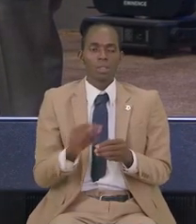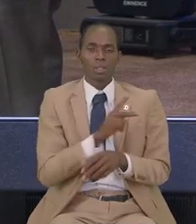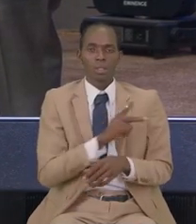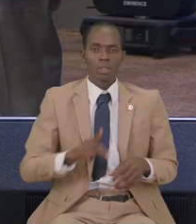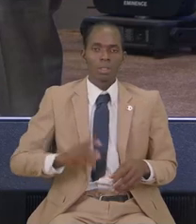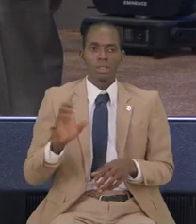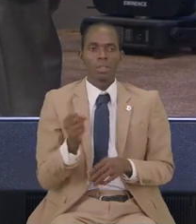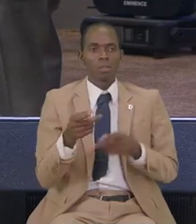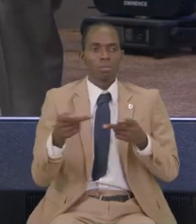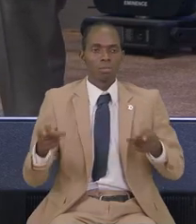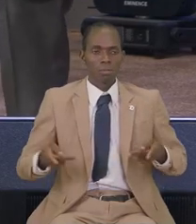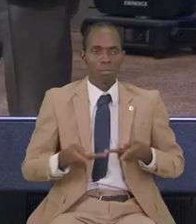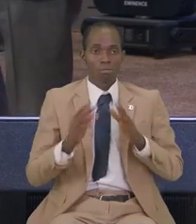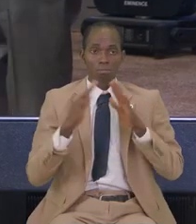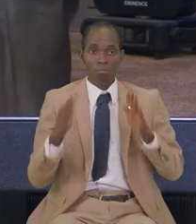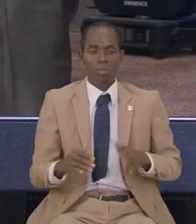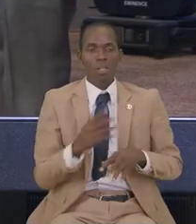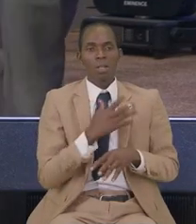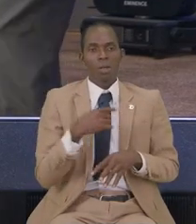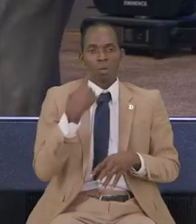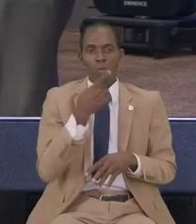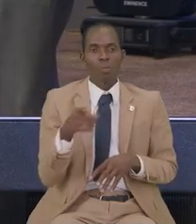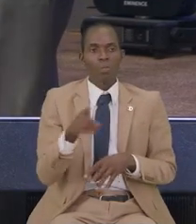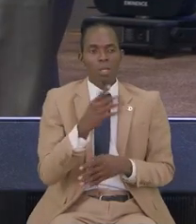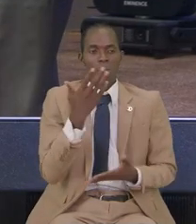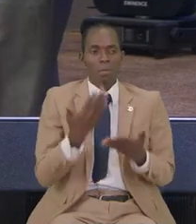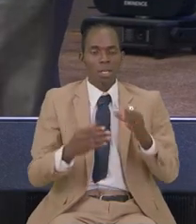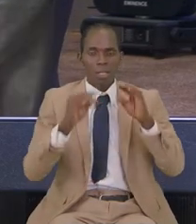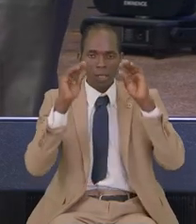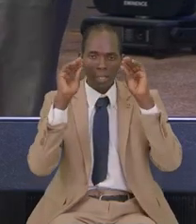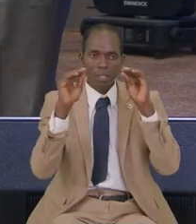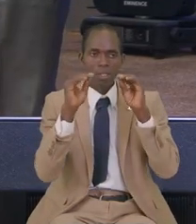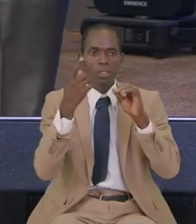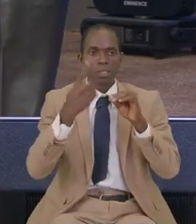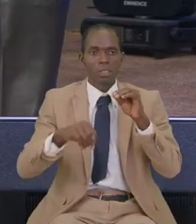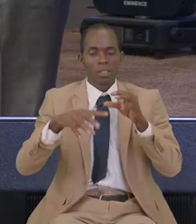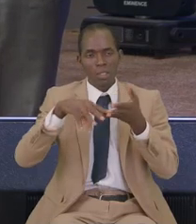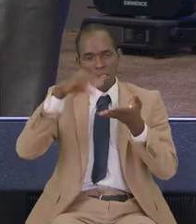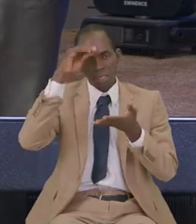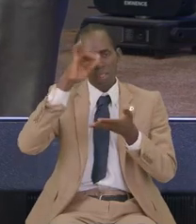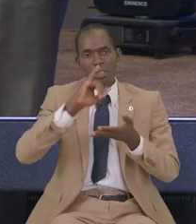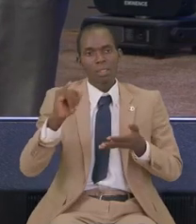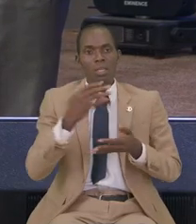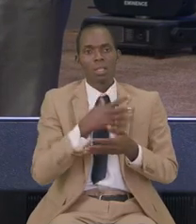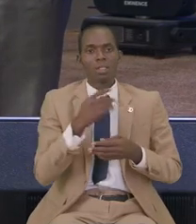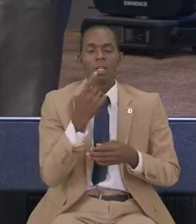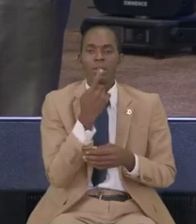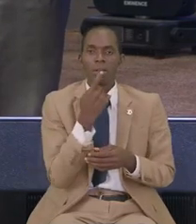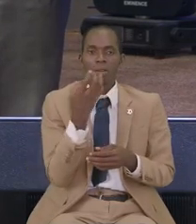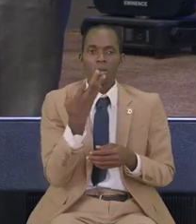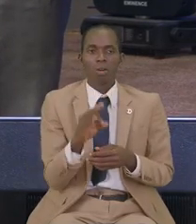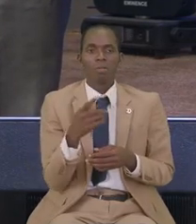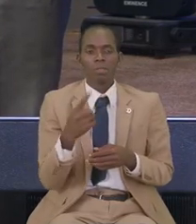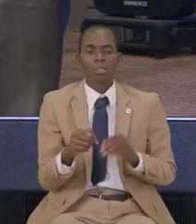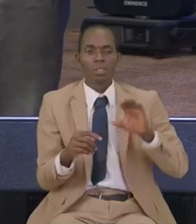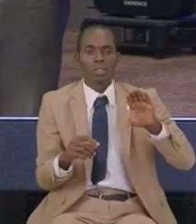in the king's palace, and whom they might teach the learning and the tongue